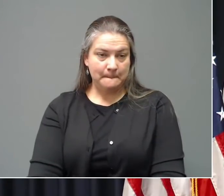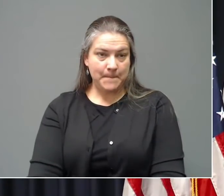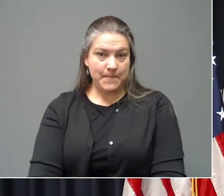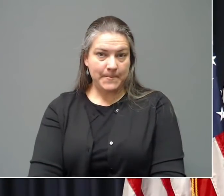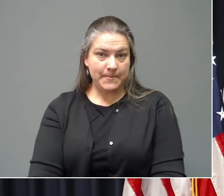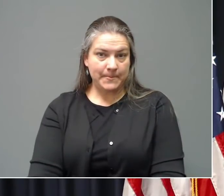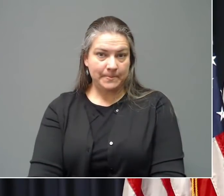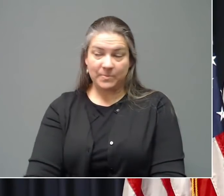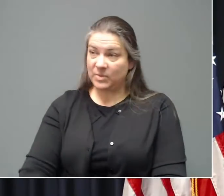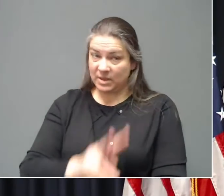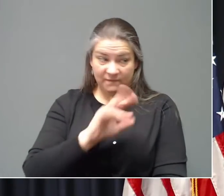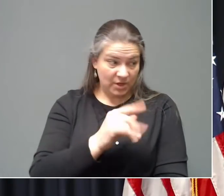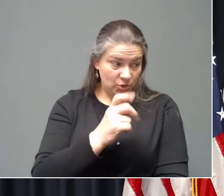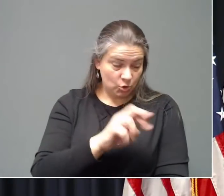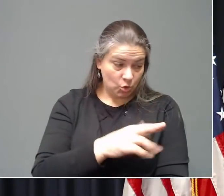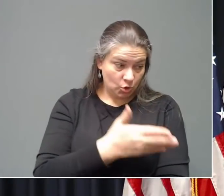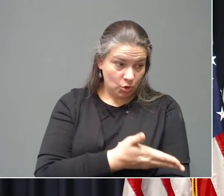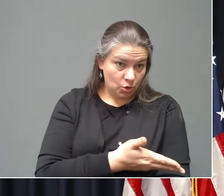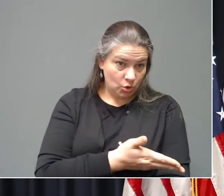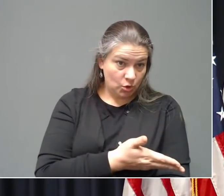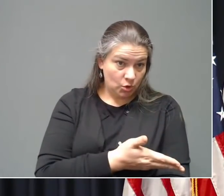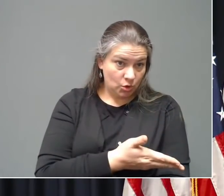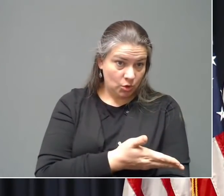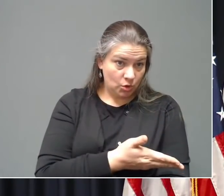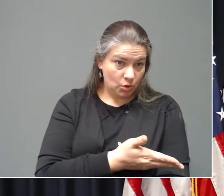Victor, are you there?